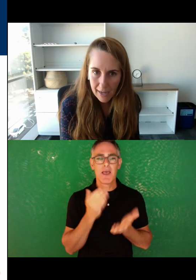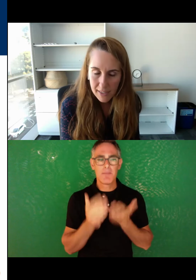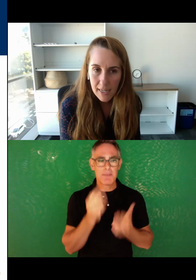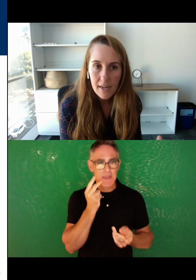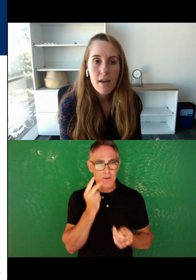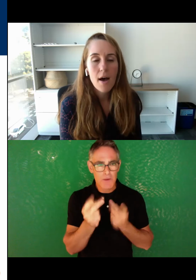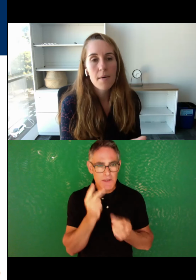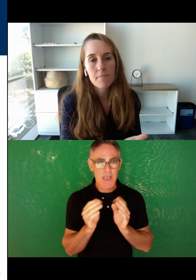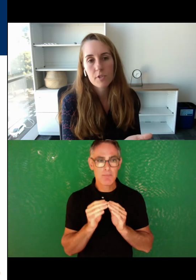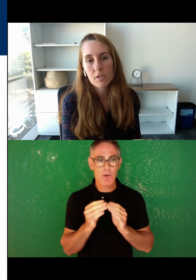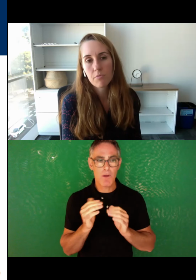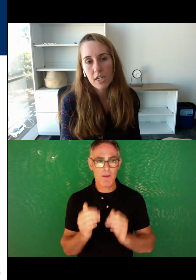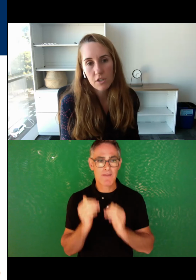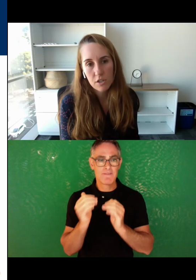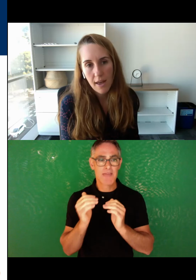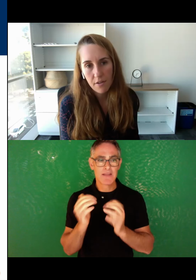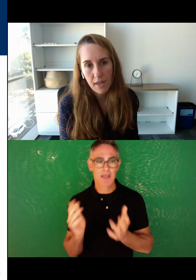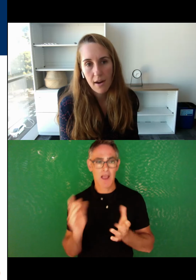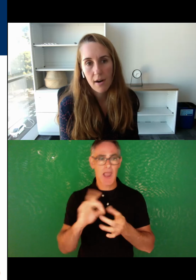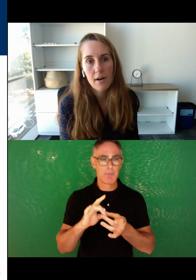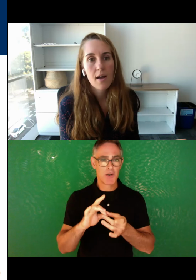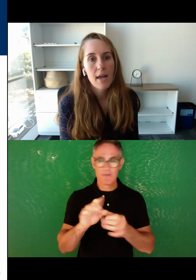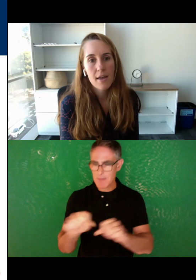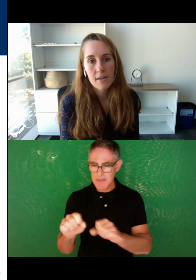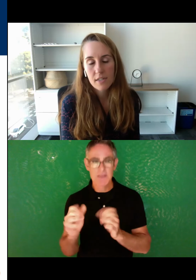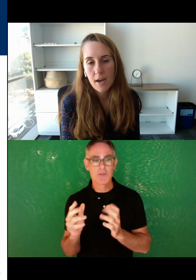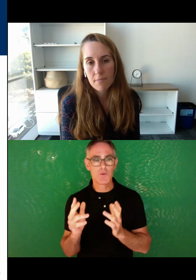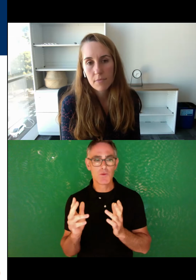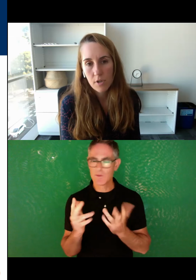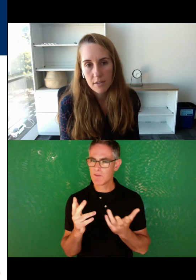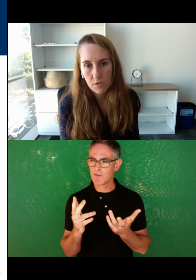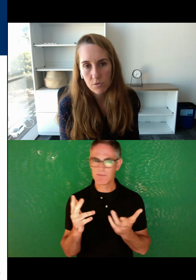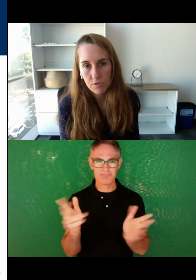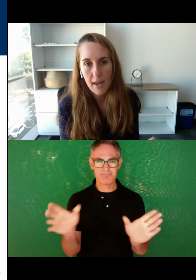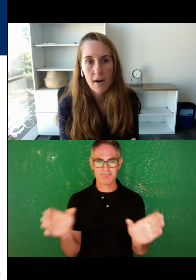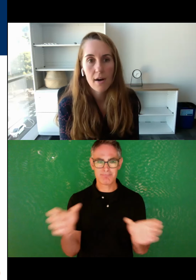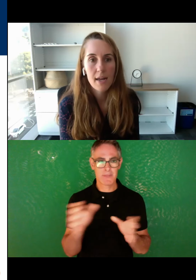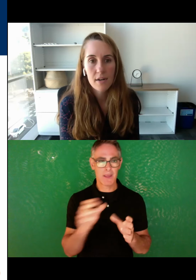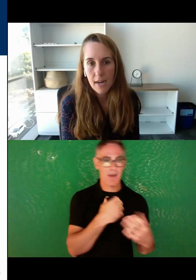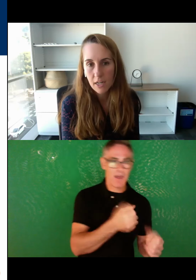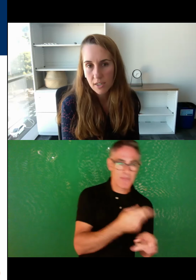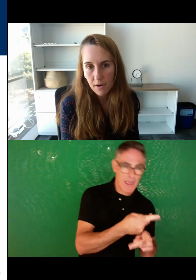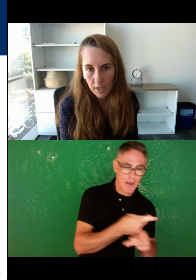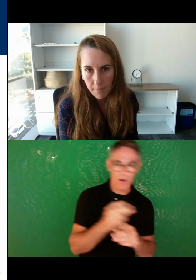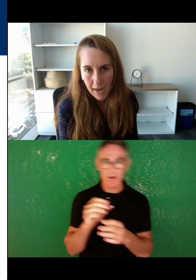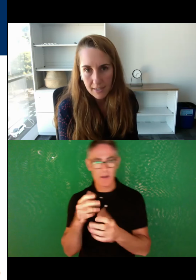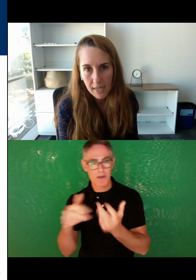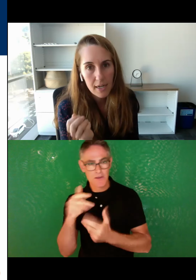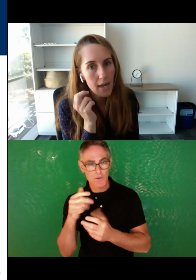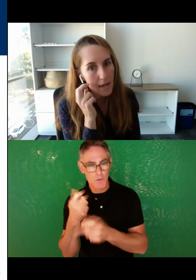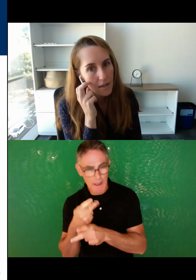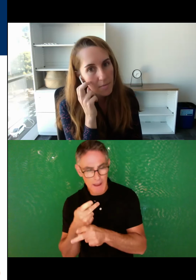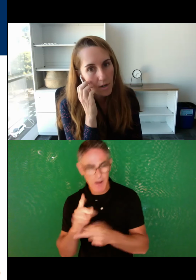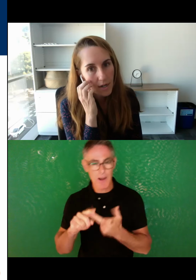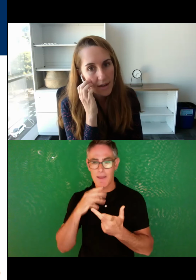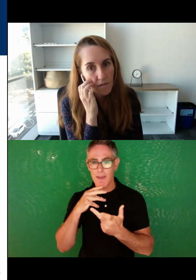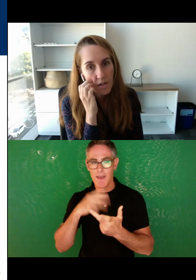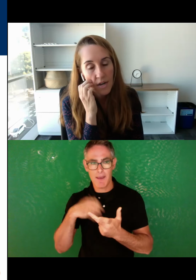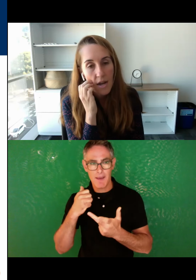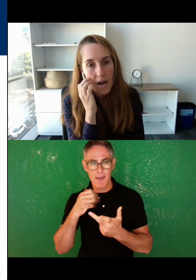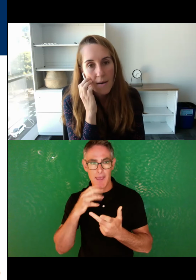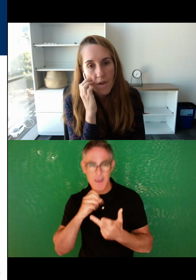collaborative capacity to bridge the healthcare and social care and aging network capacity at the